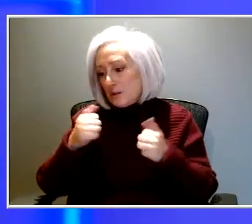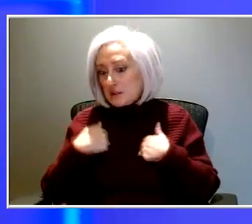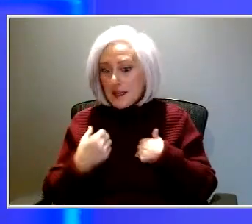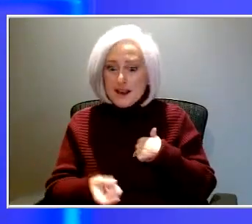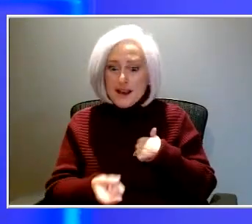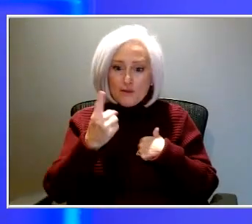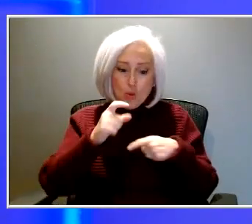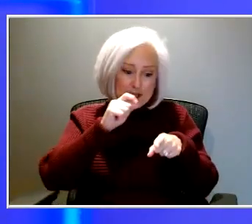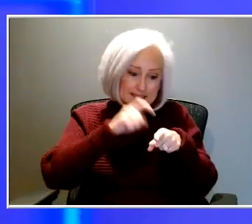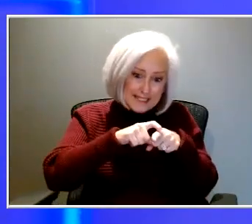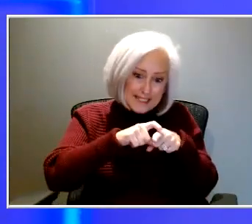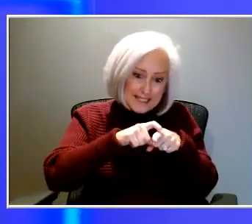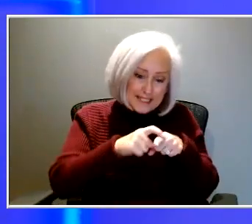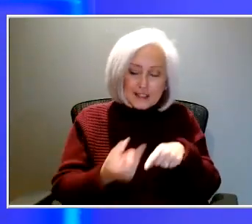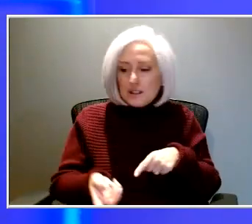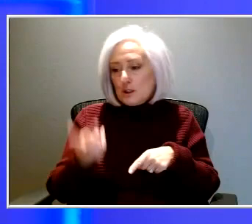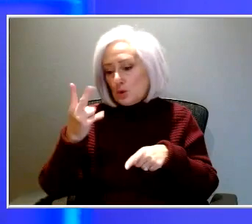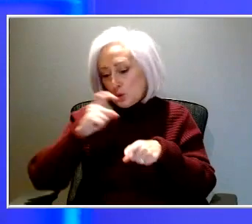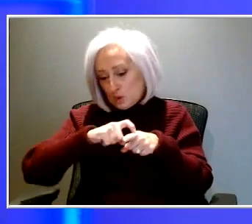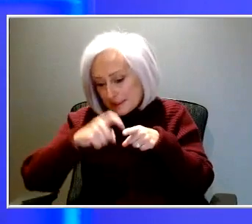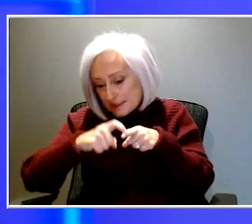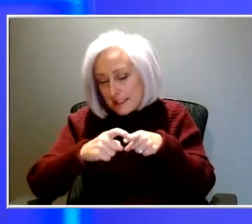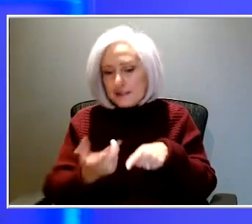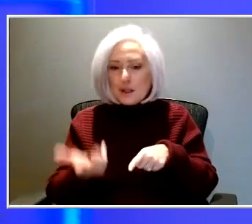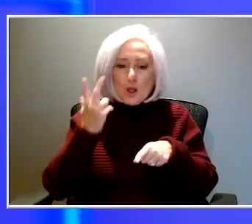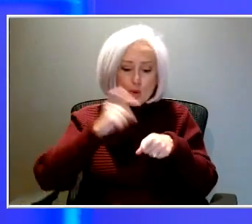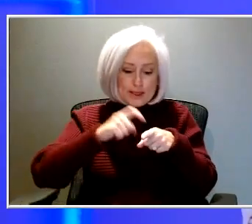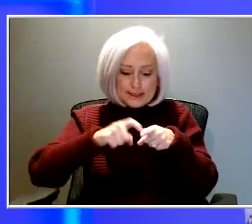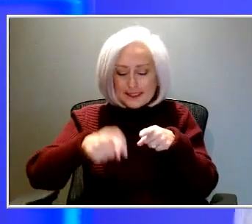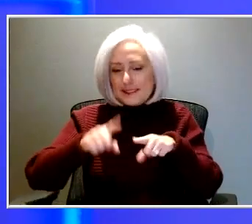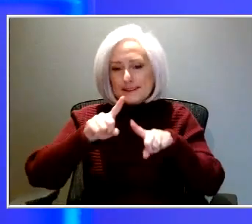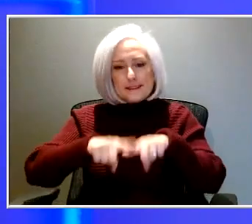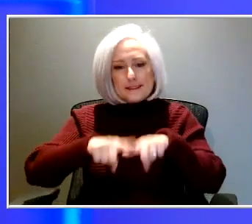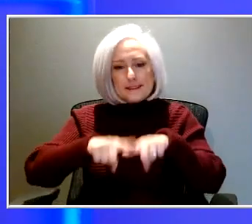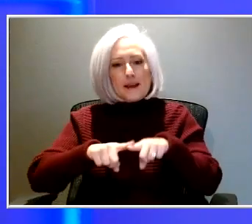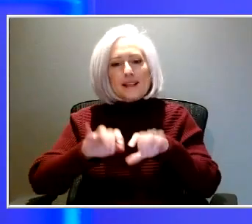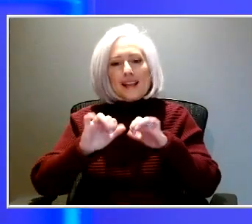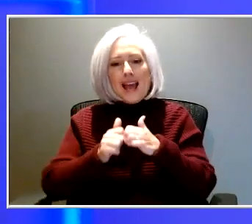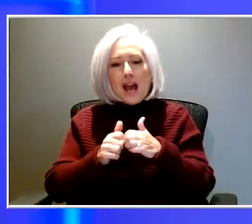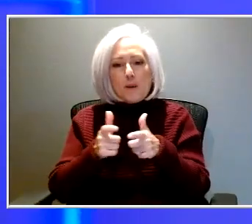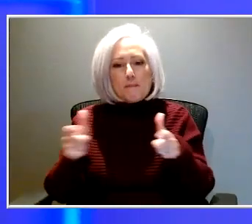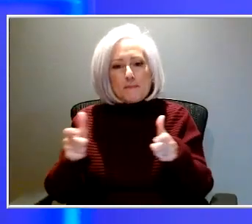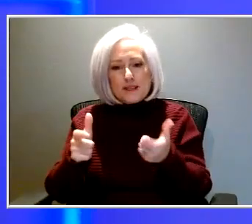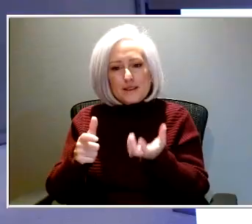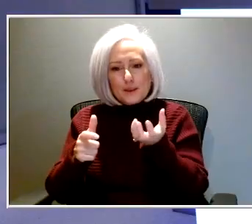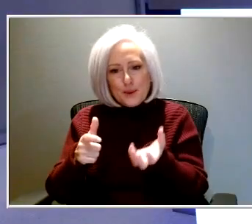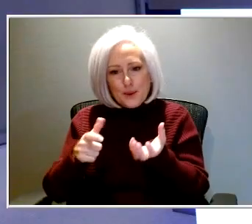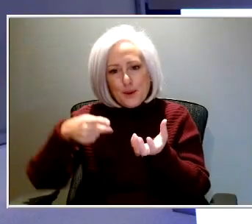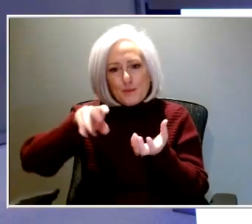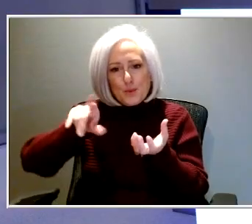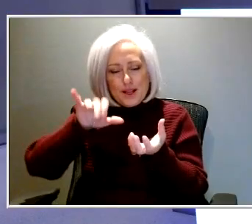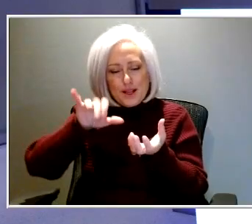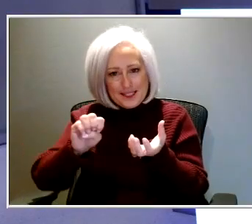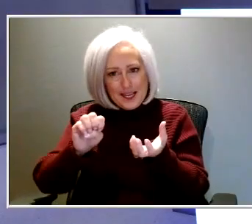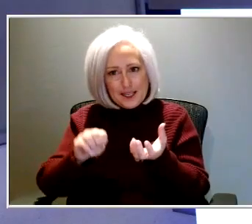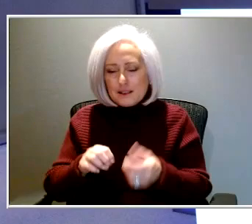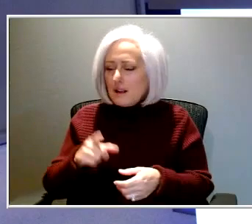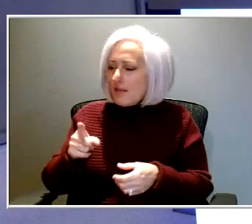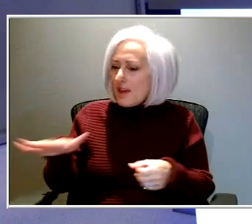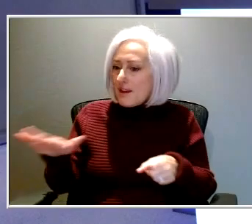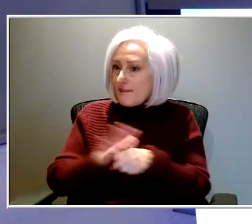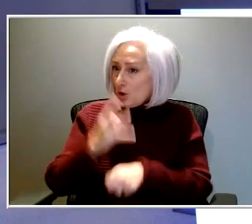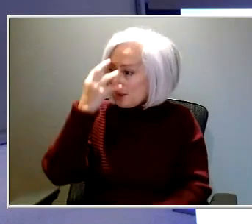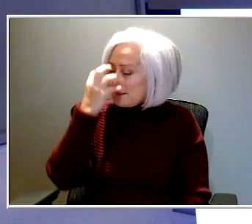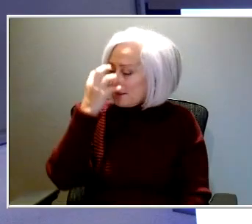3 seeds based on how big the prostate is. So about 15 needles. The number of seeds varies based on the prostate size. And are they under full anesthesia?